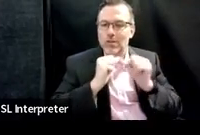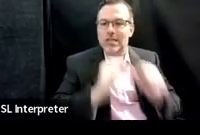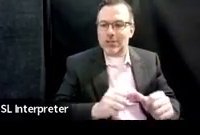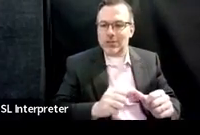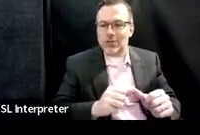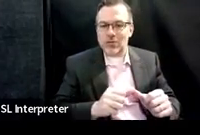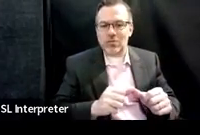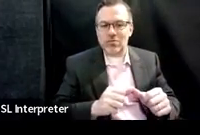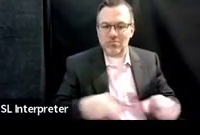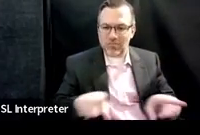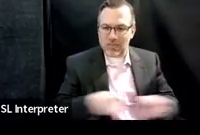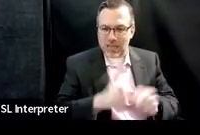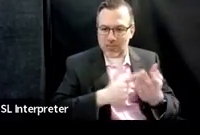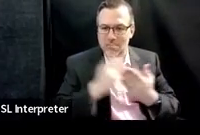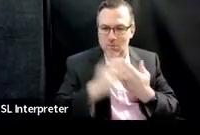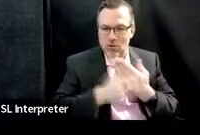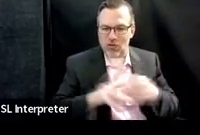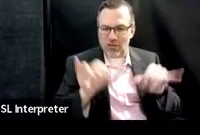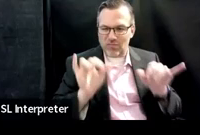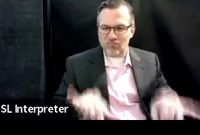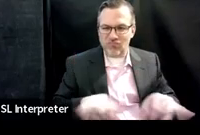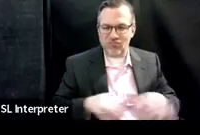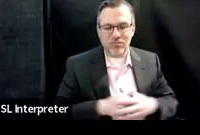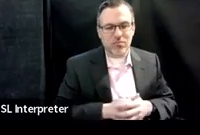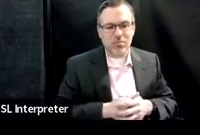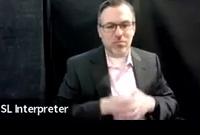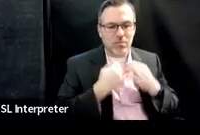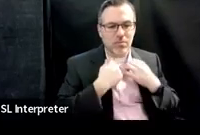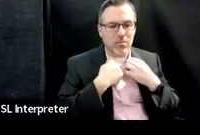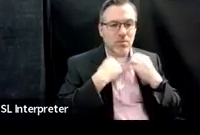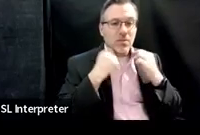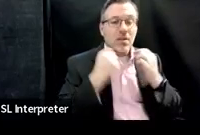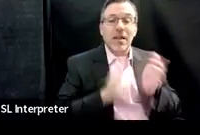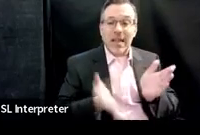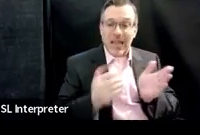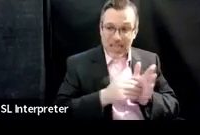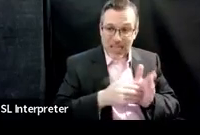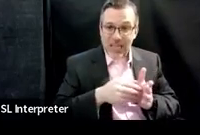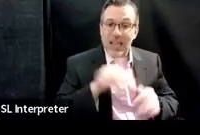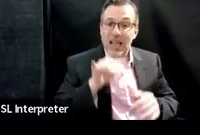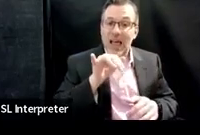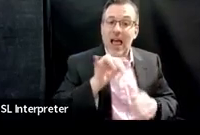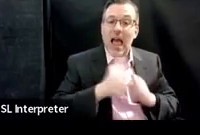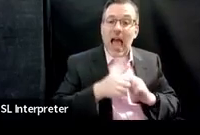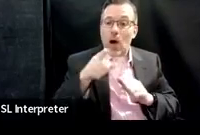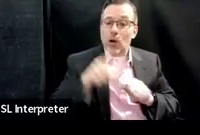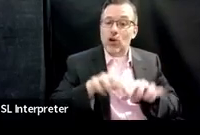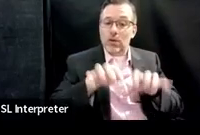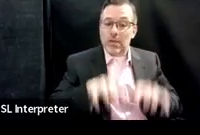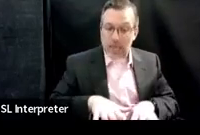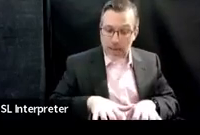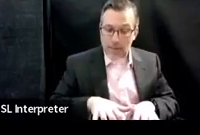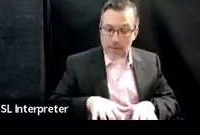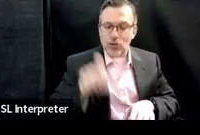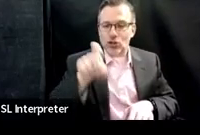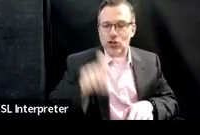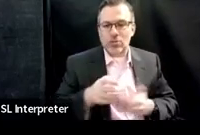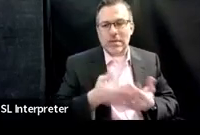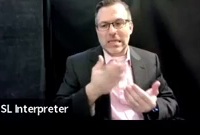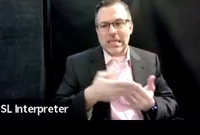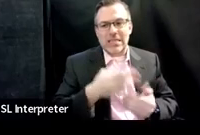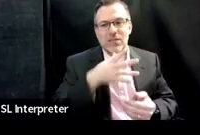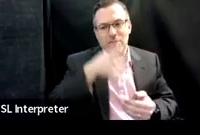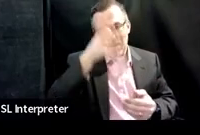is. Because again, this should be written in a way that the parents can understand and it should be backed up